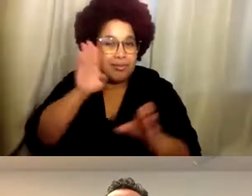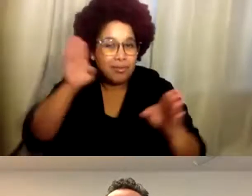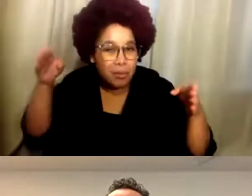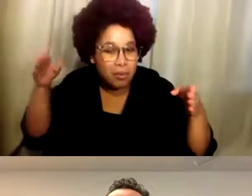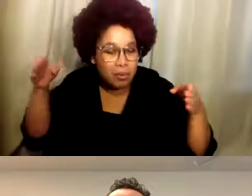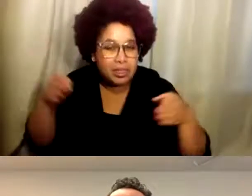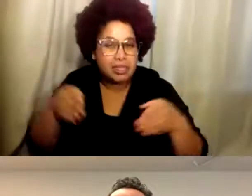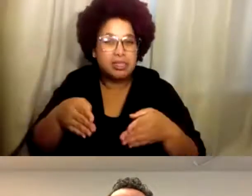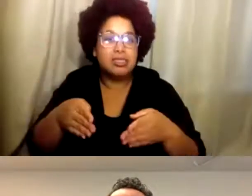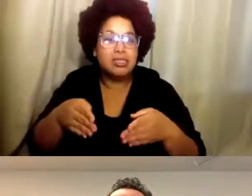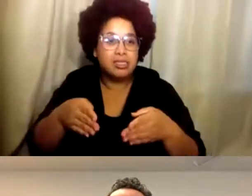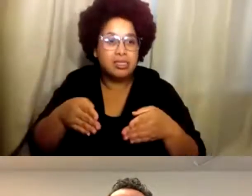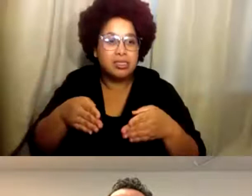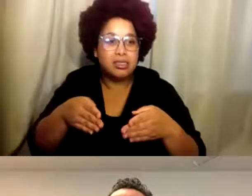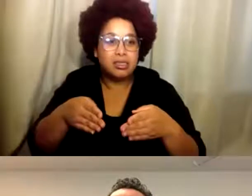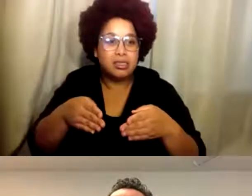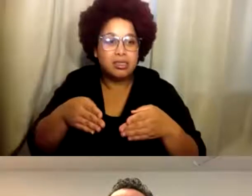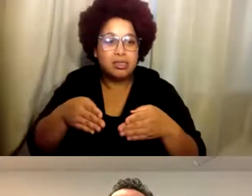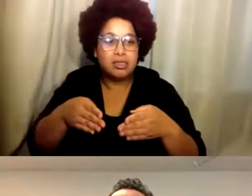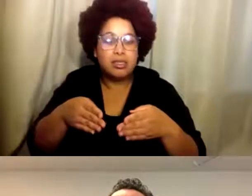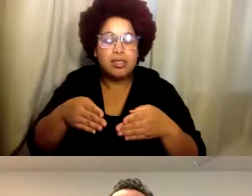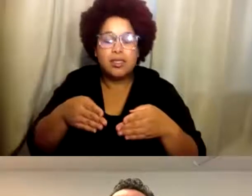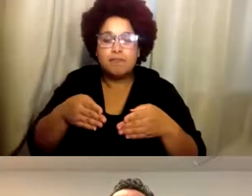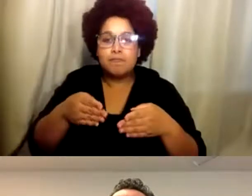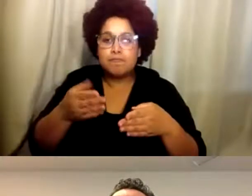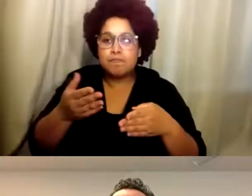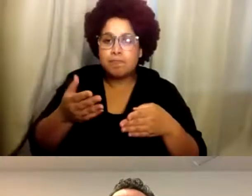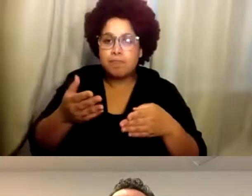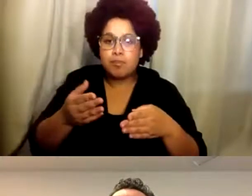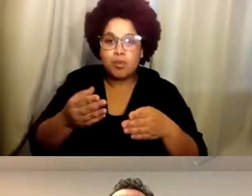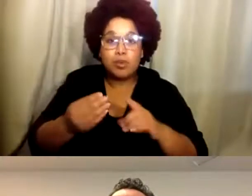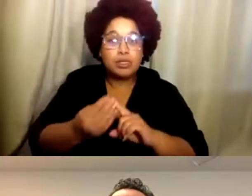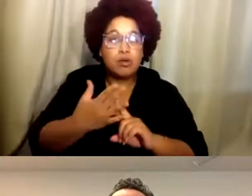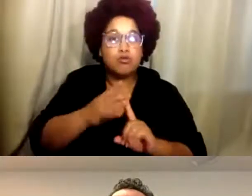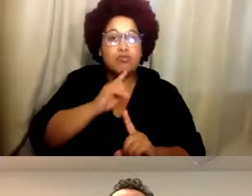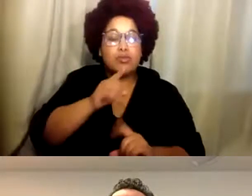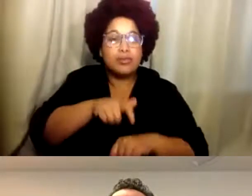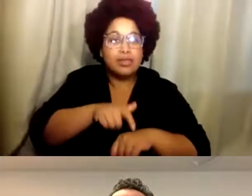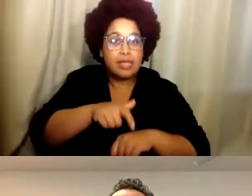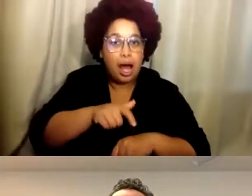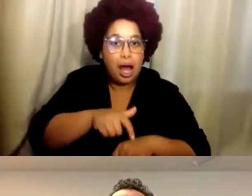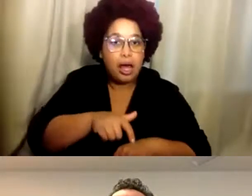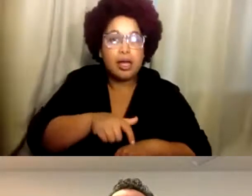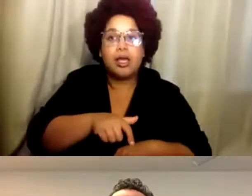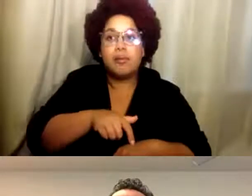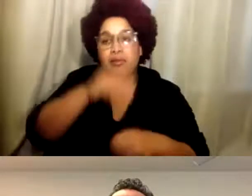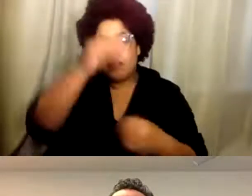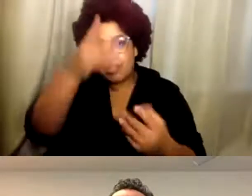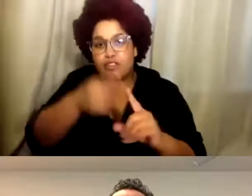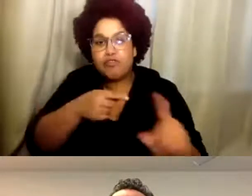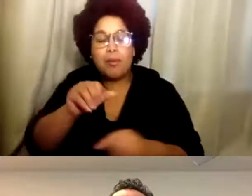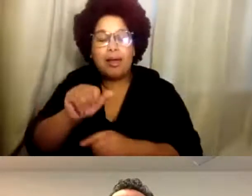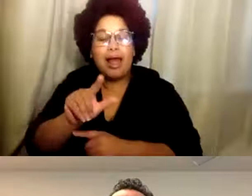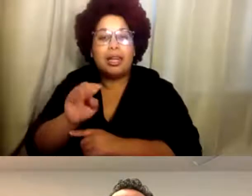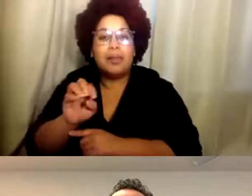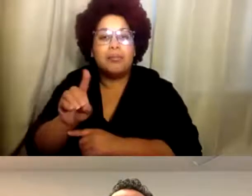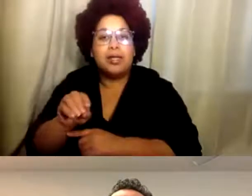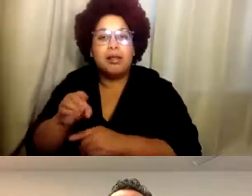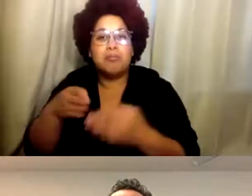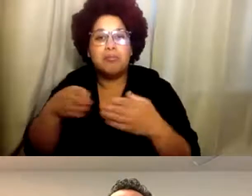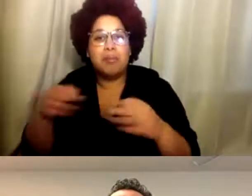that we were exposed to real-time information from Alameda County Public Health, the